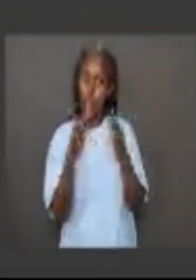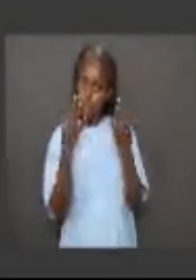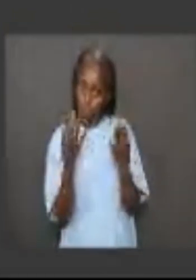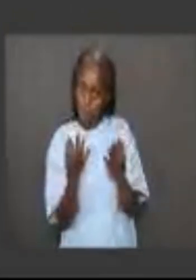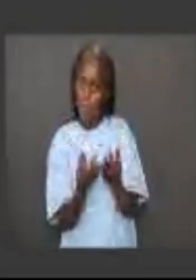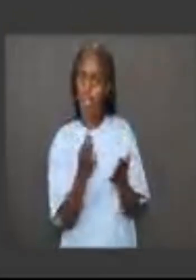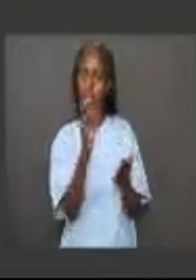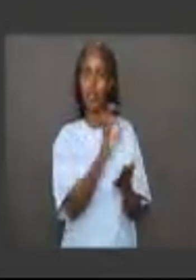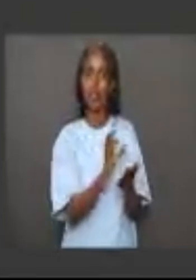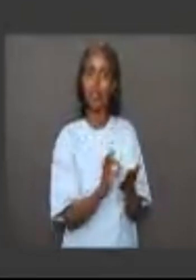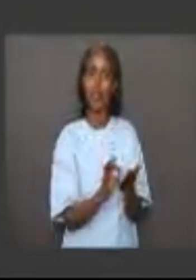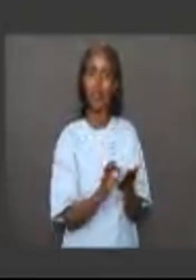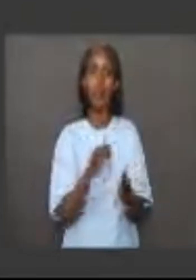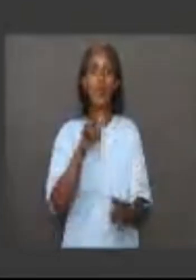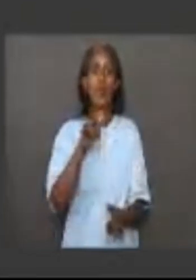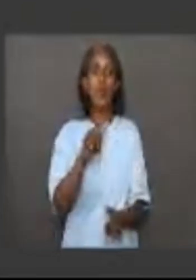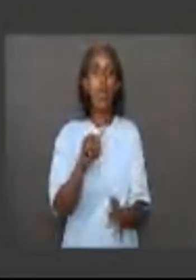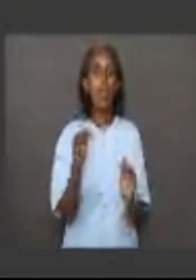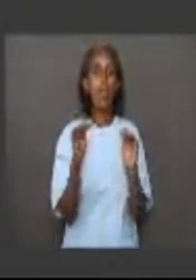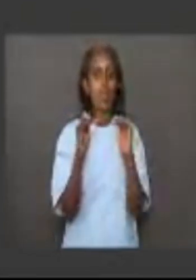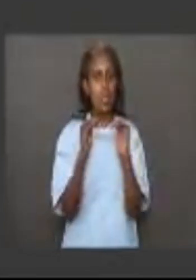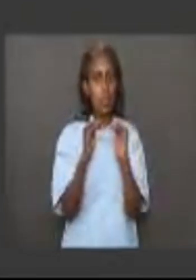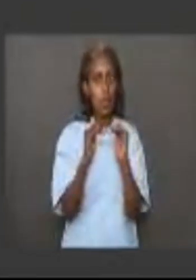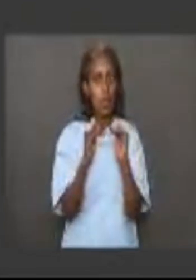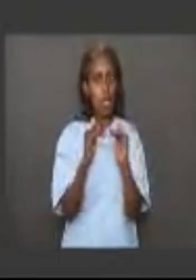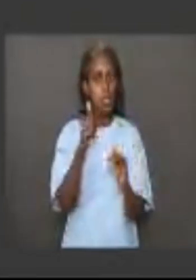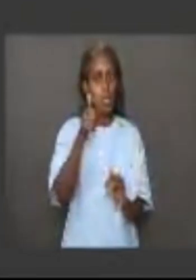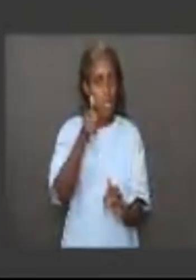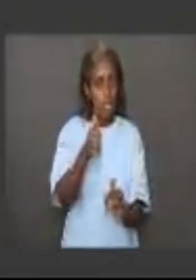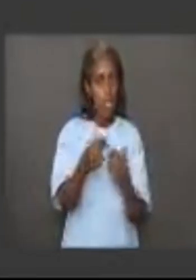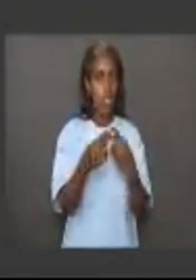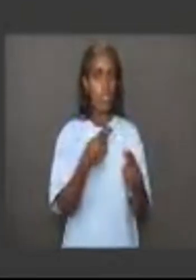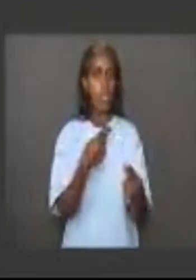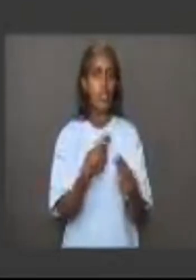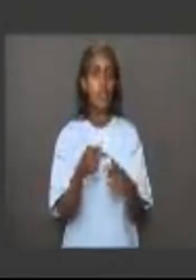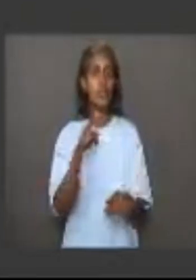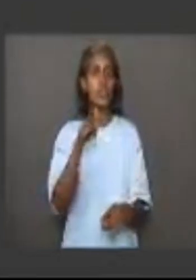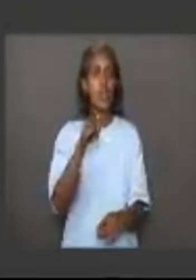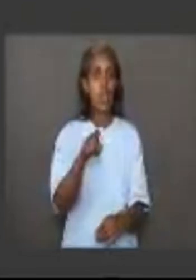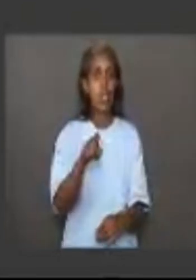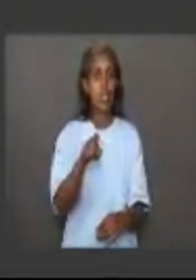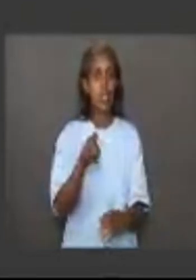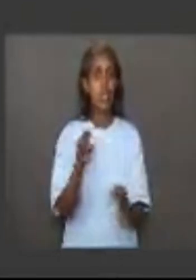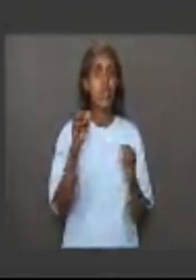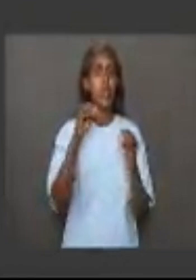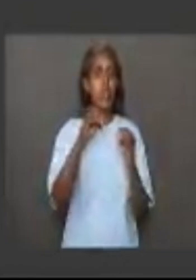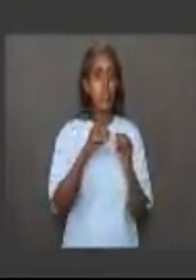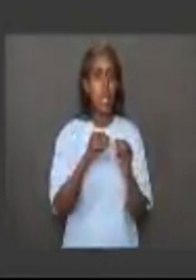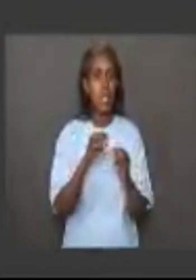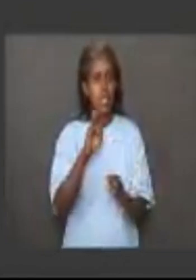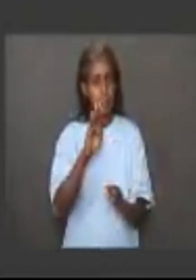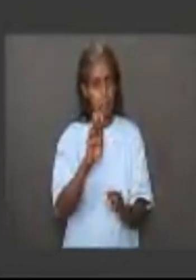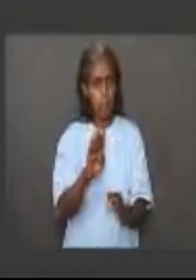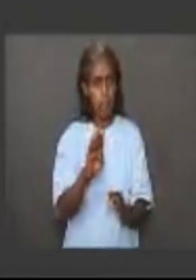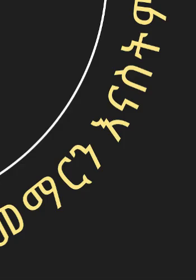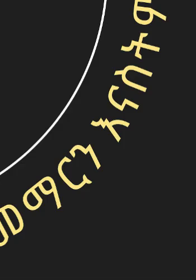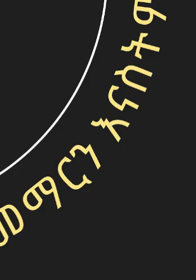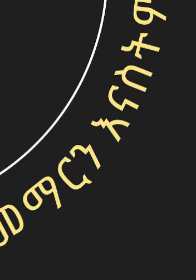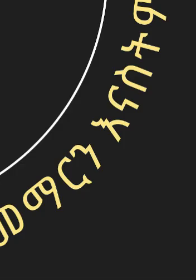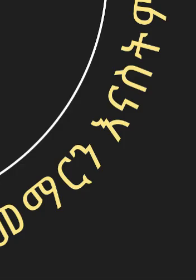form y equals a times x plus b.